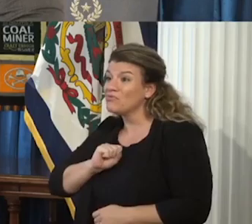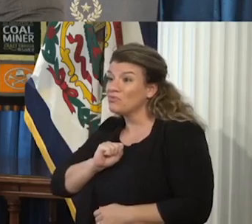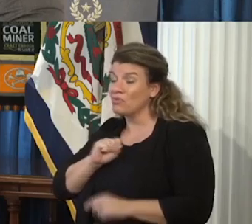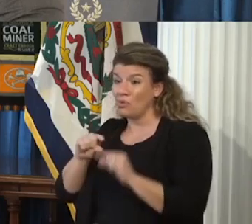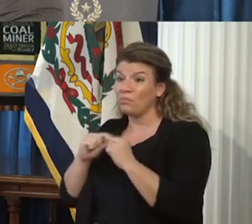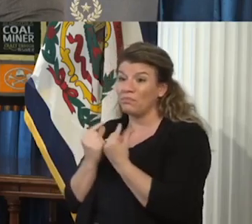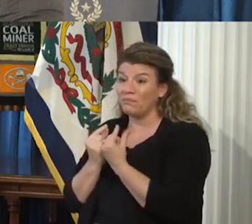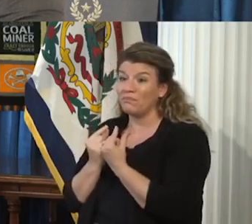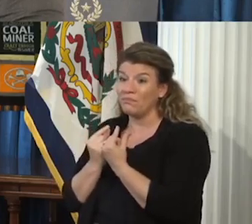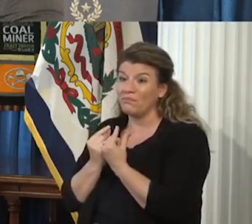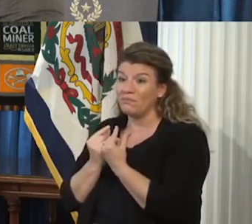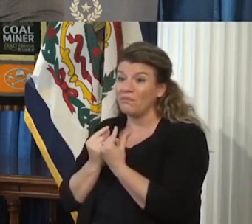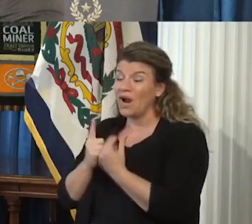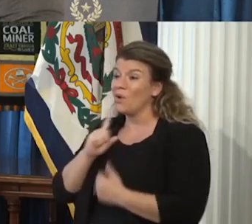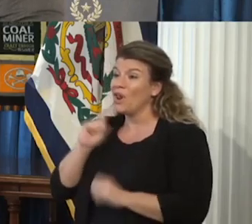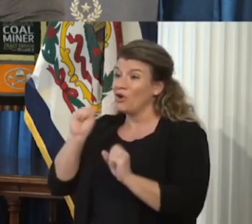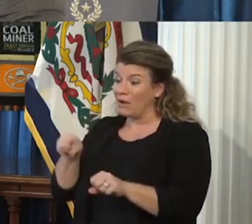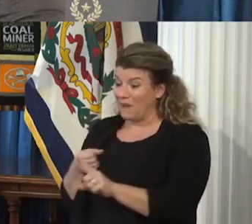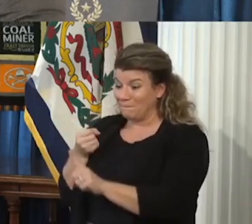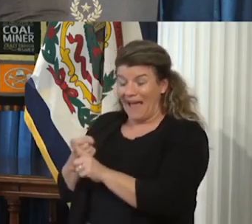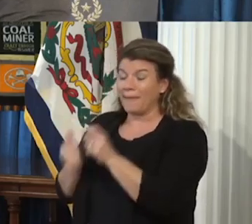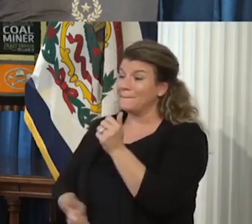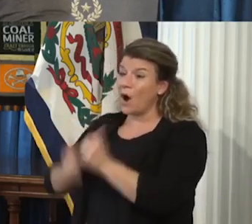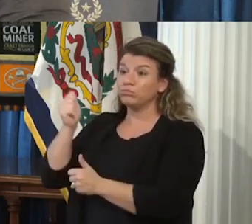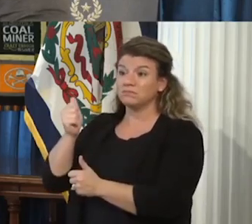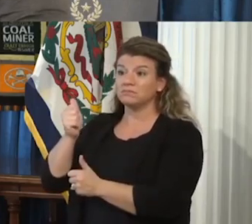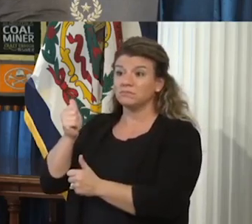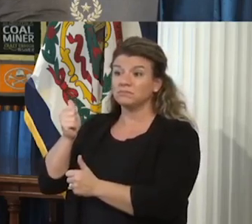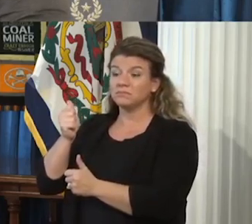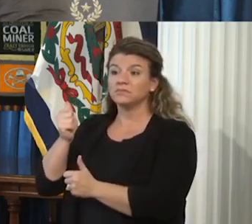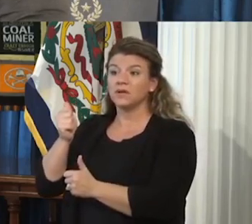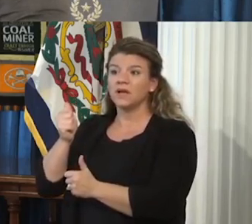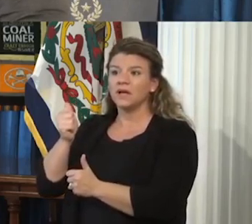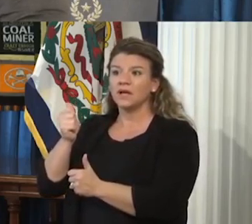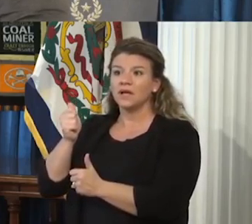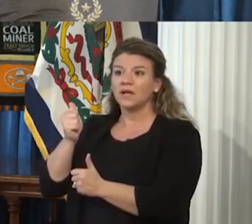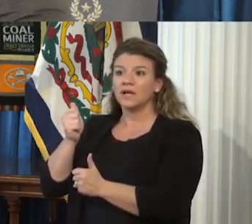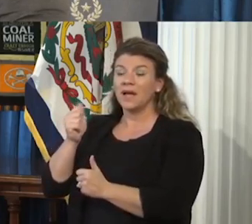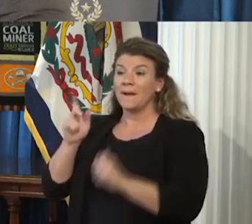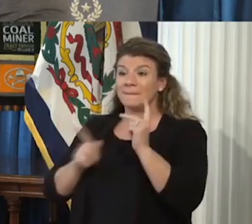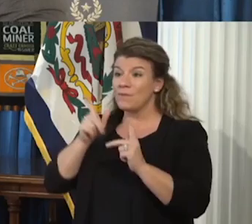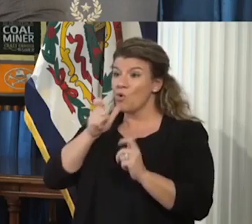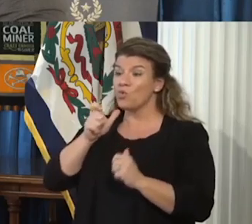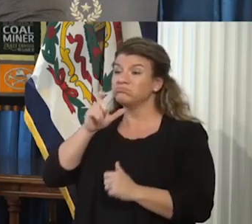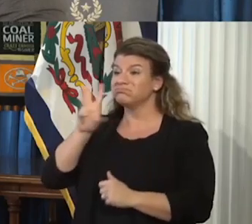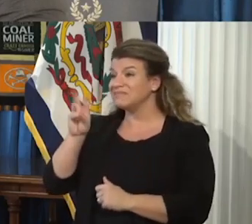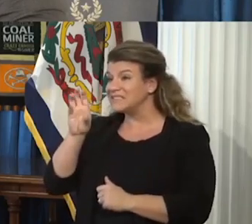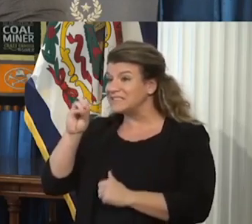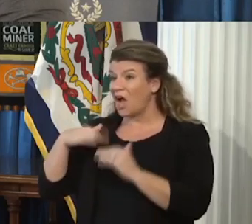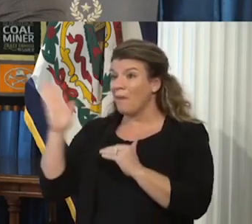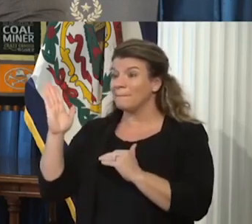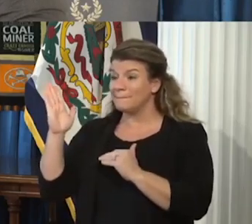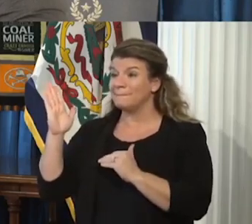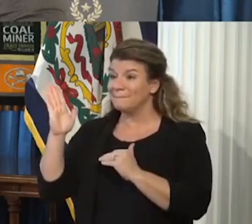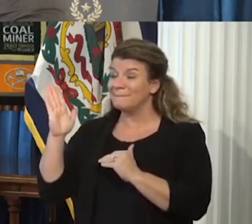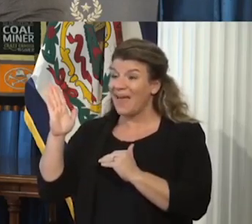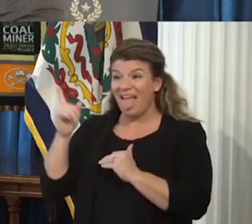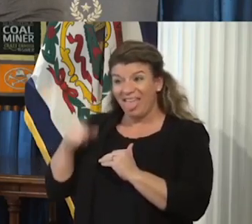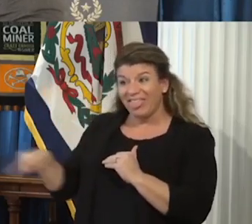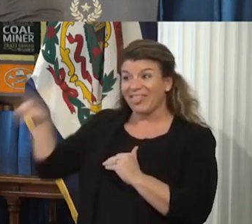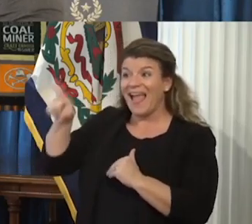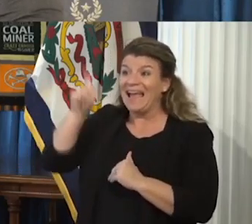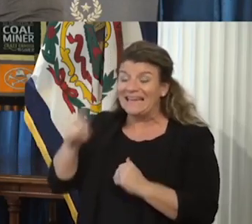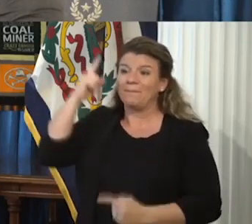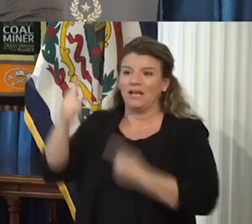by far. People that are in excess of 60 years of age need to be concerned.